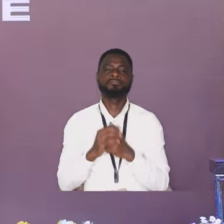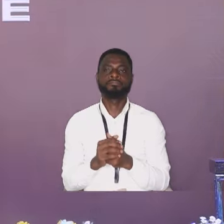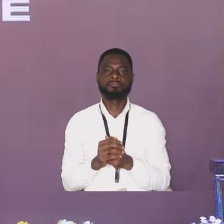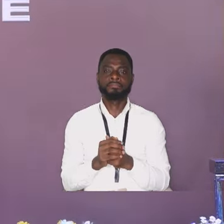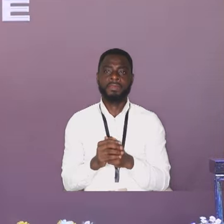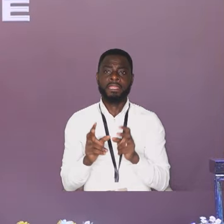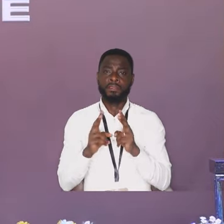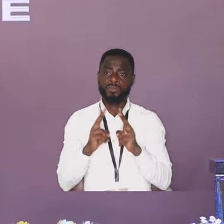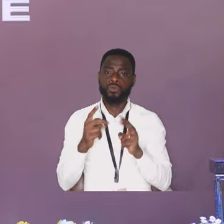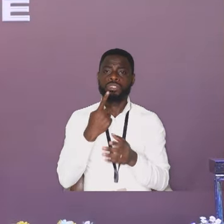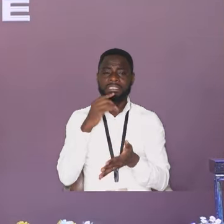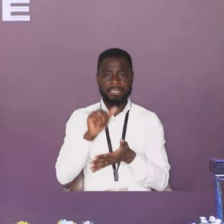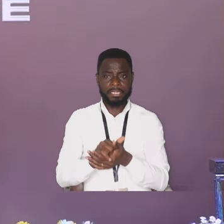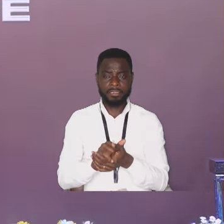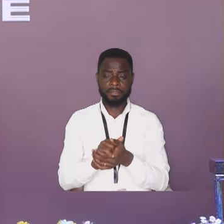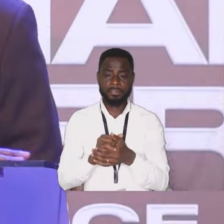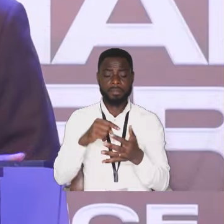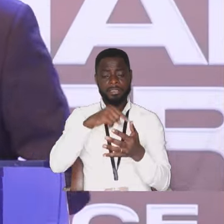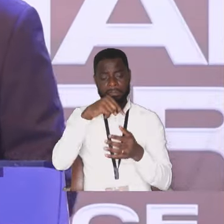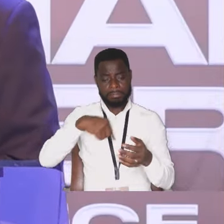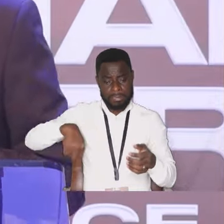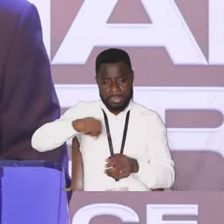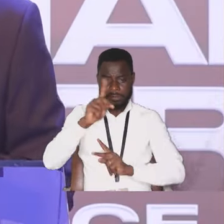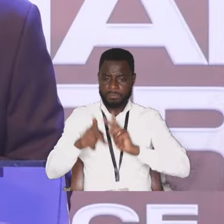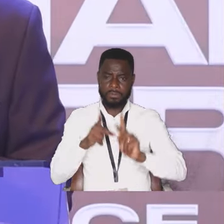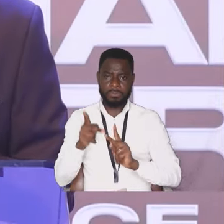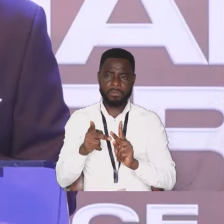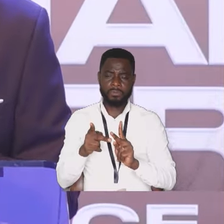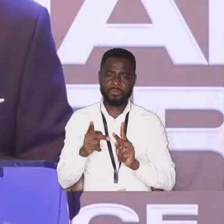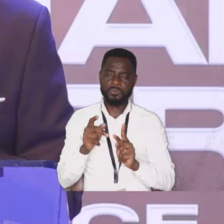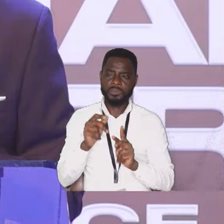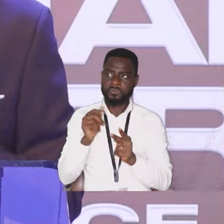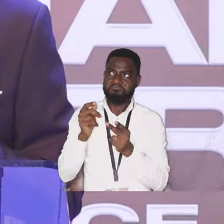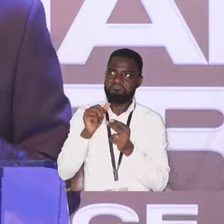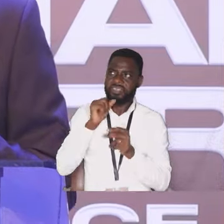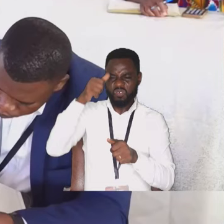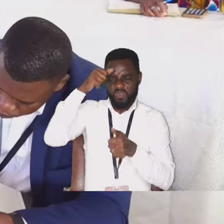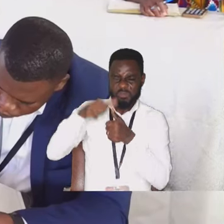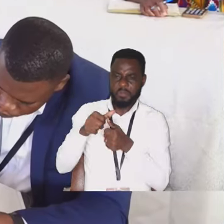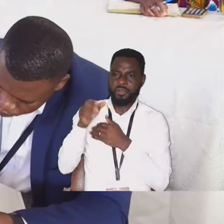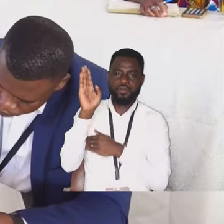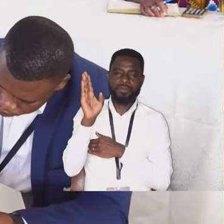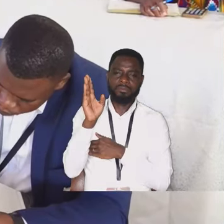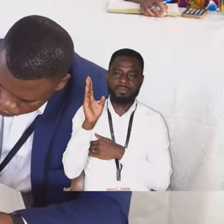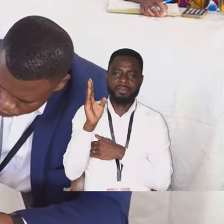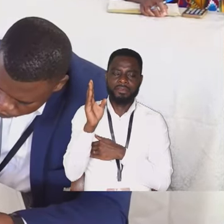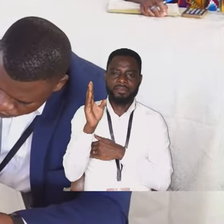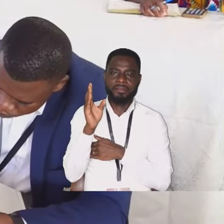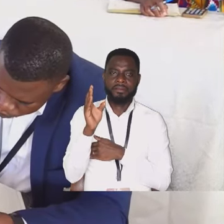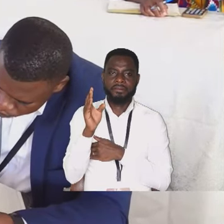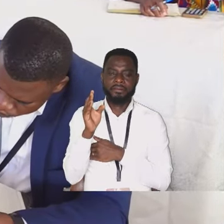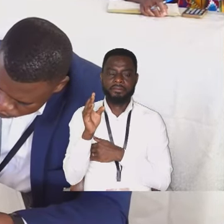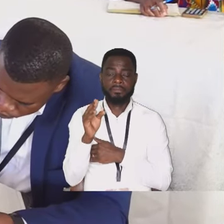So he said that these people, there is no room at all for God. That is what they have decided. I've told you that I'm reading